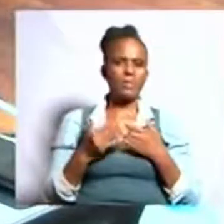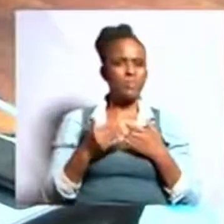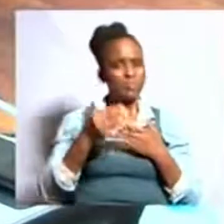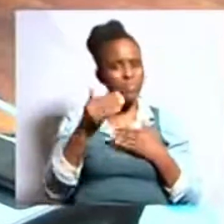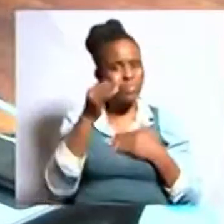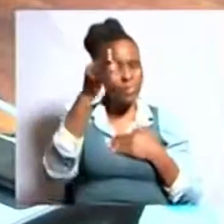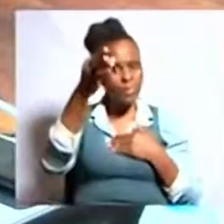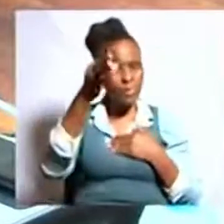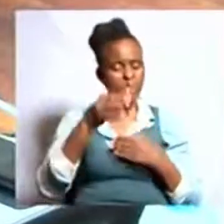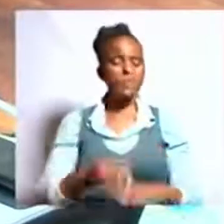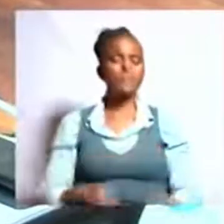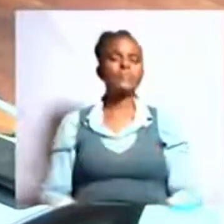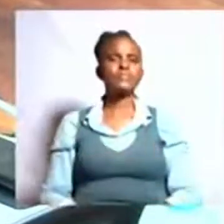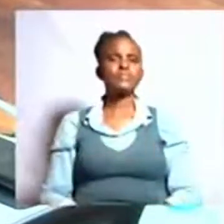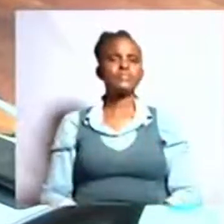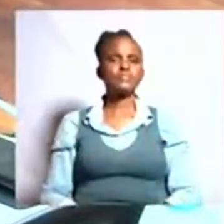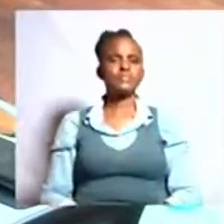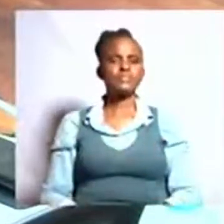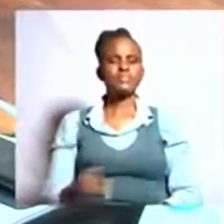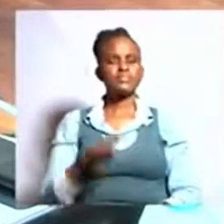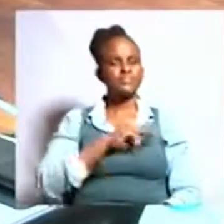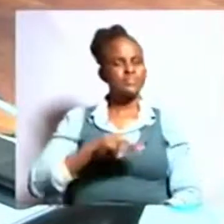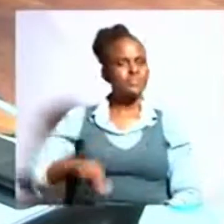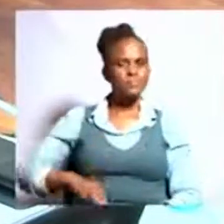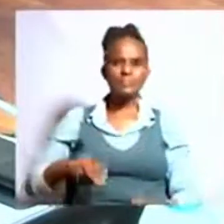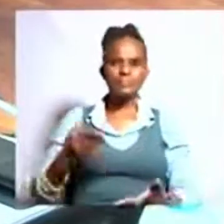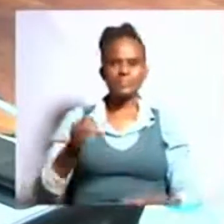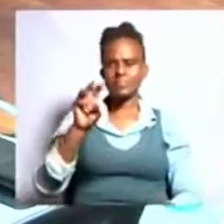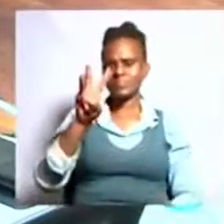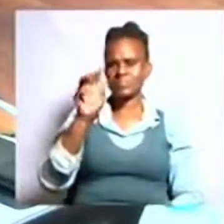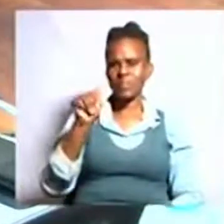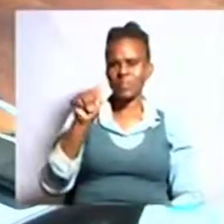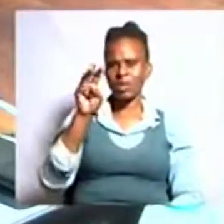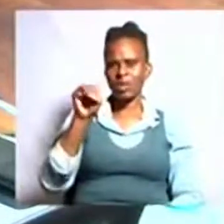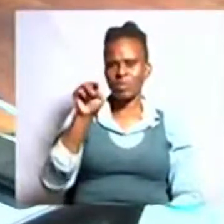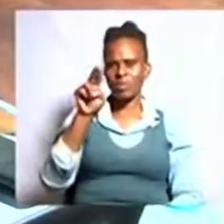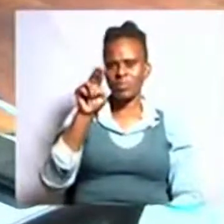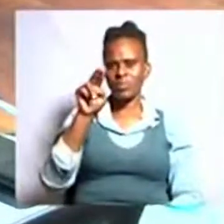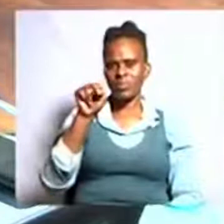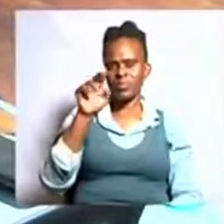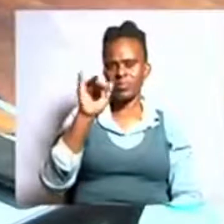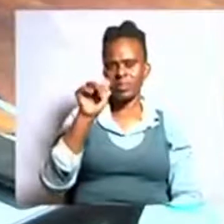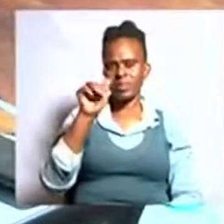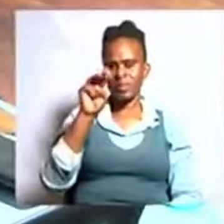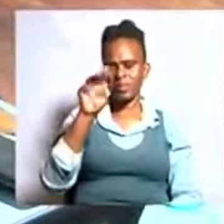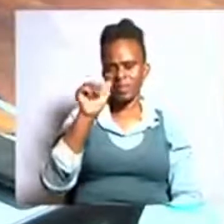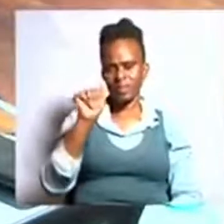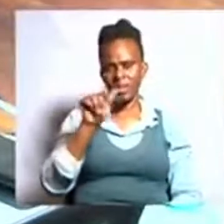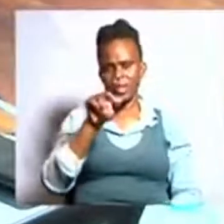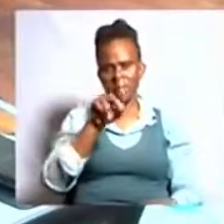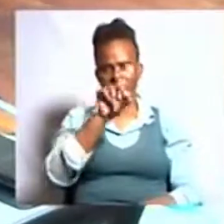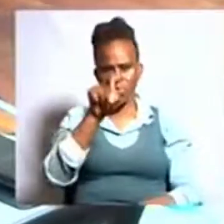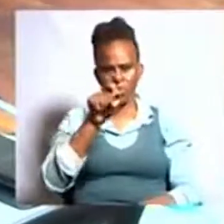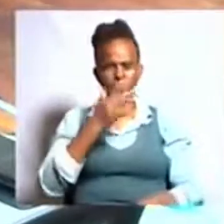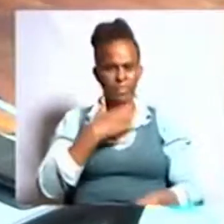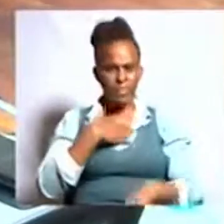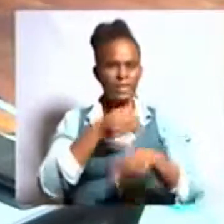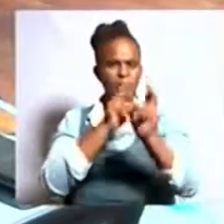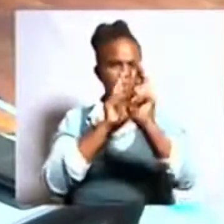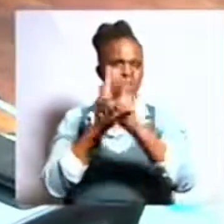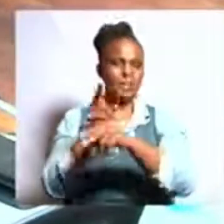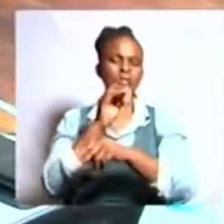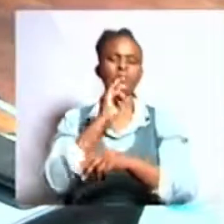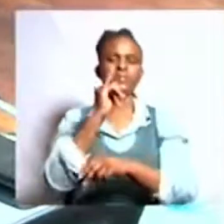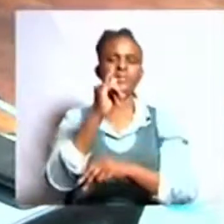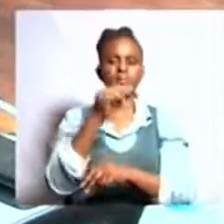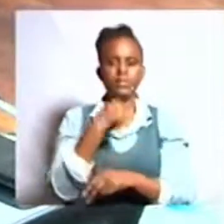forward? Honorable members, Honorable Wamnyema. My question has not been answered.